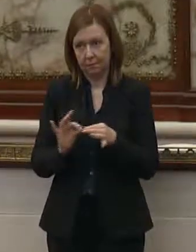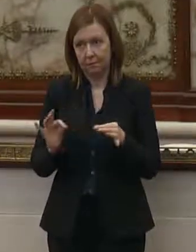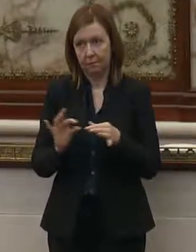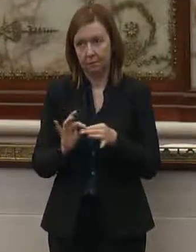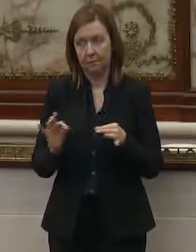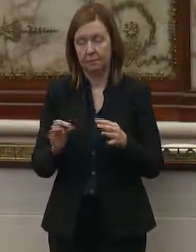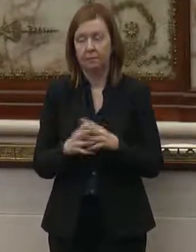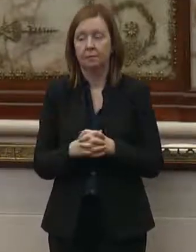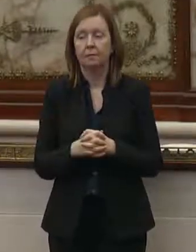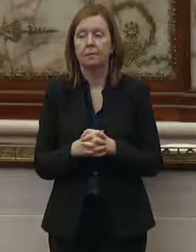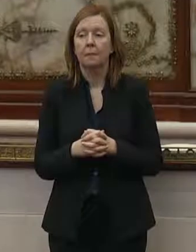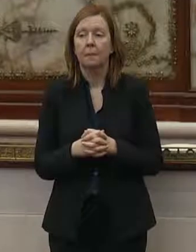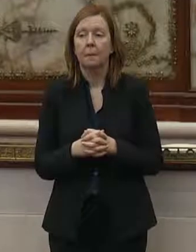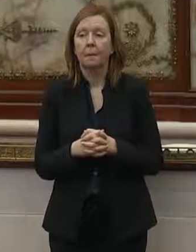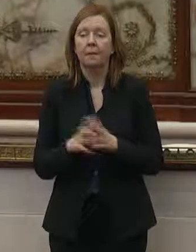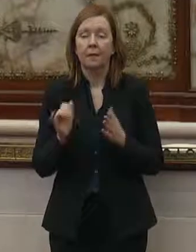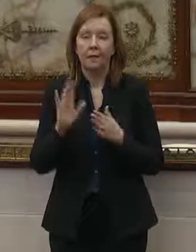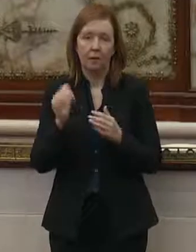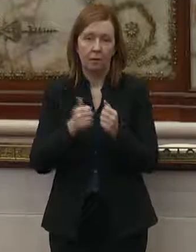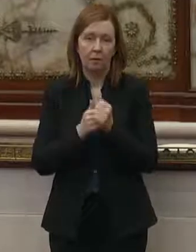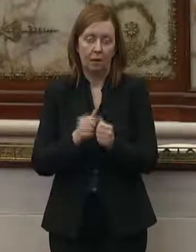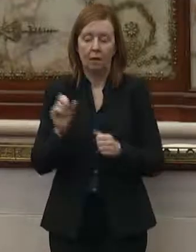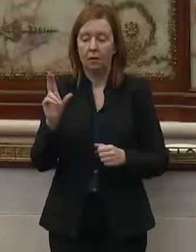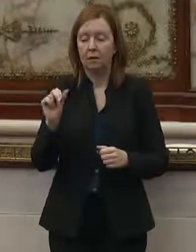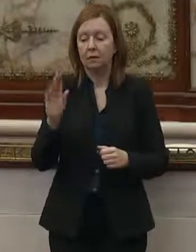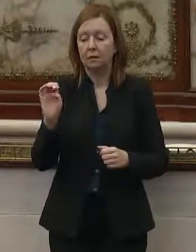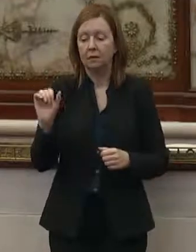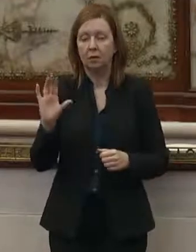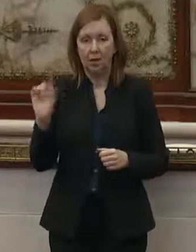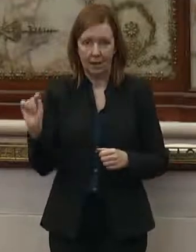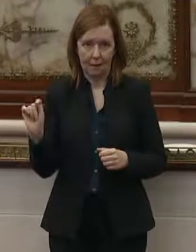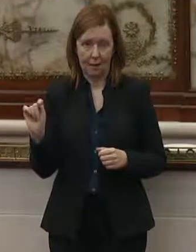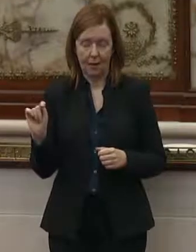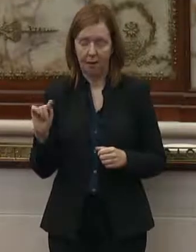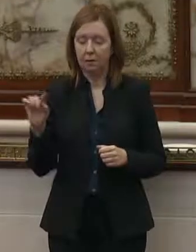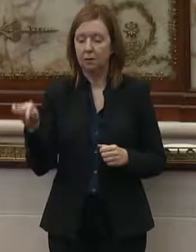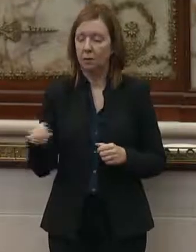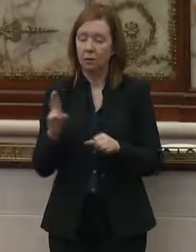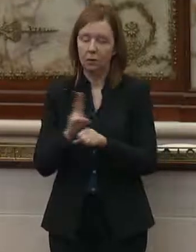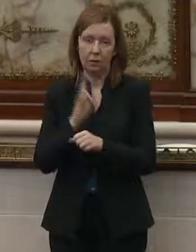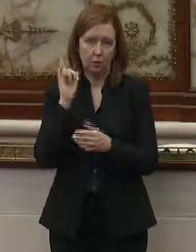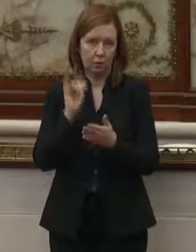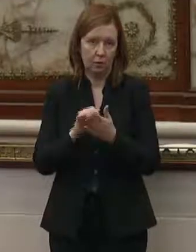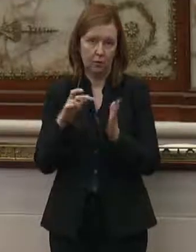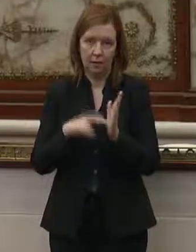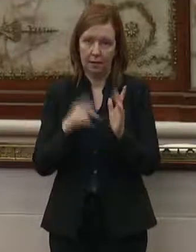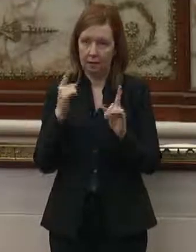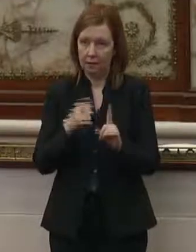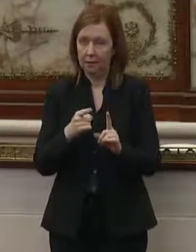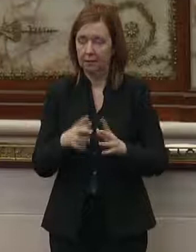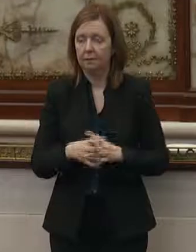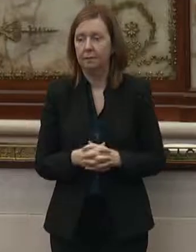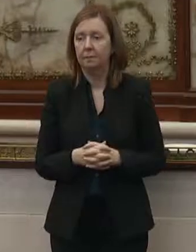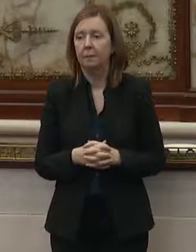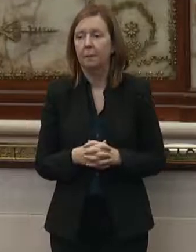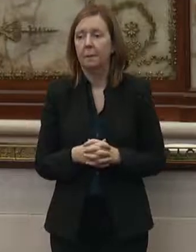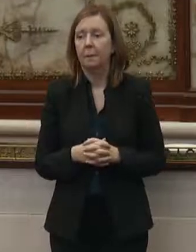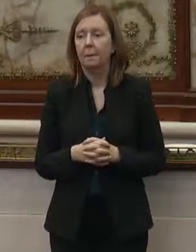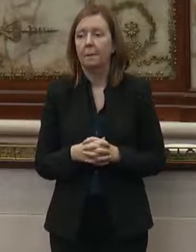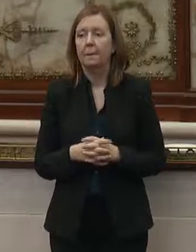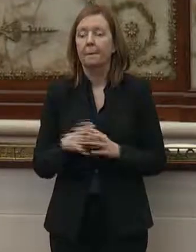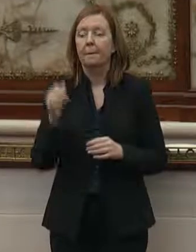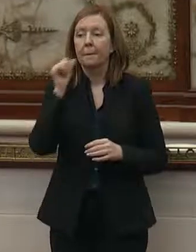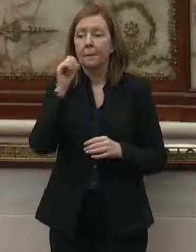be recognized. In order to comply with the Sunshine Act, the chat feature must only be used for this purpose.